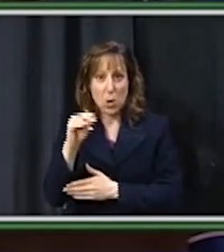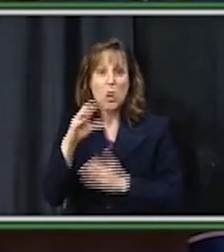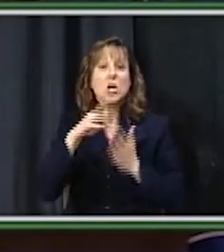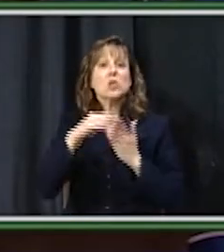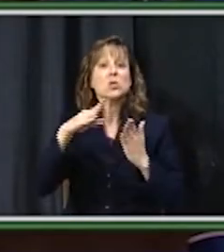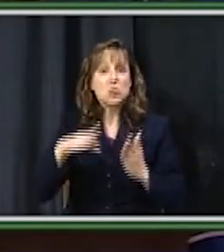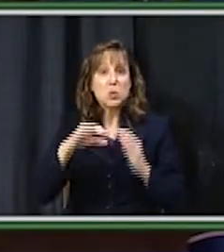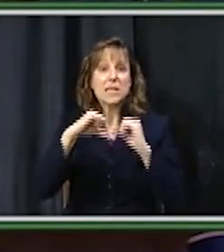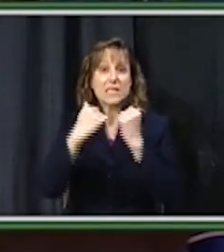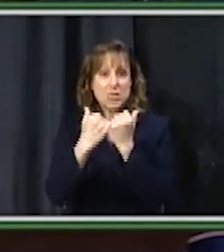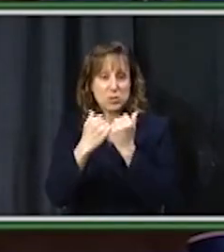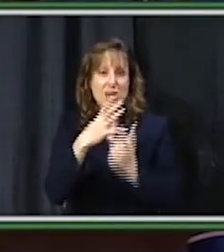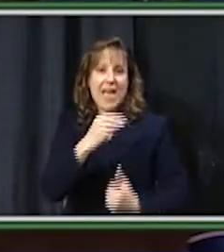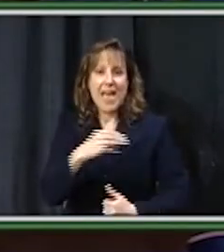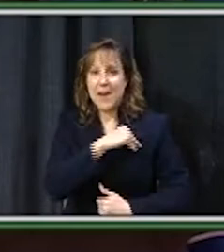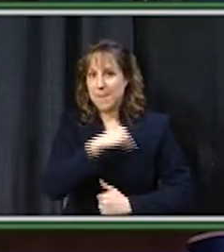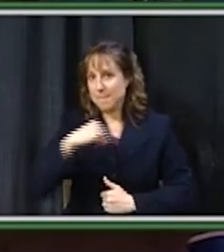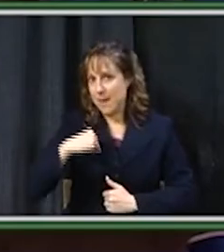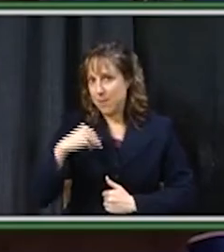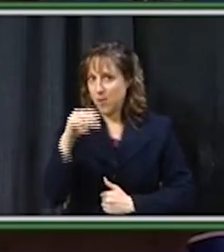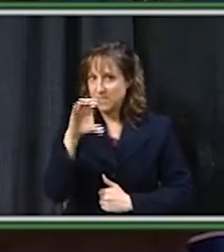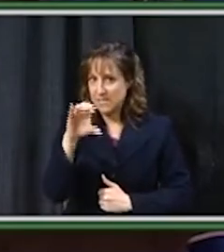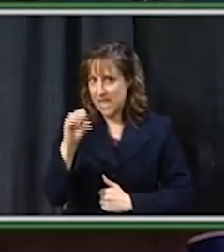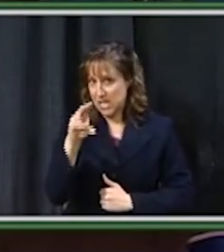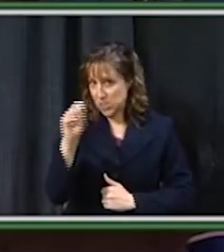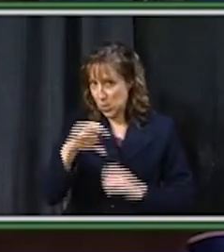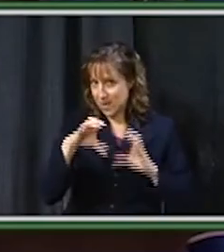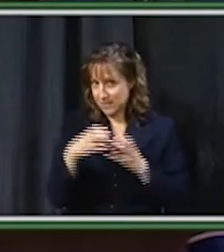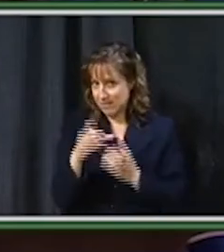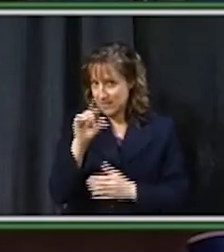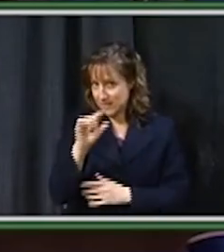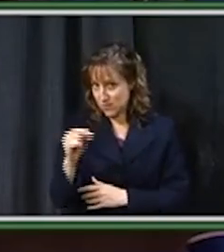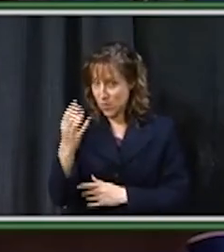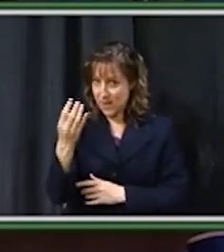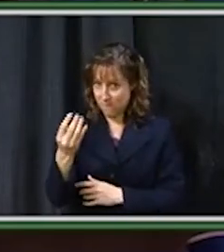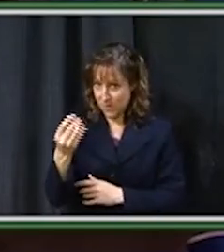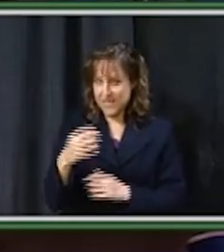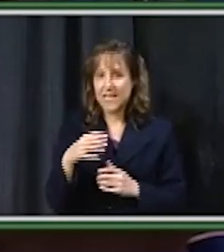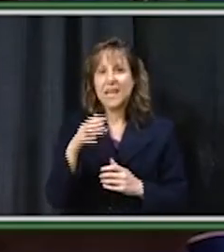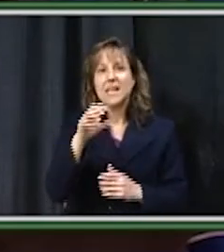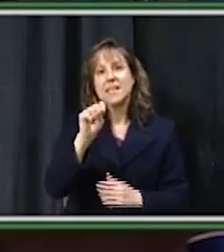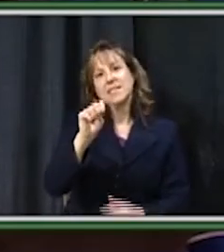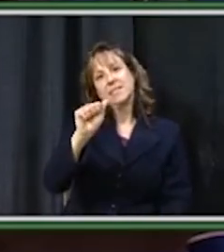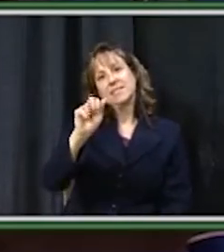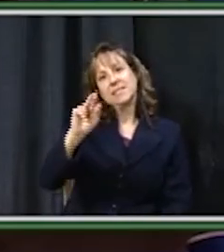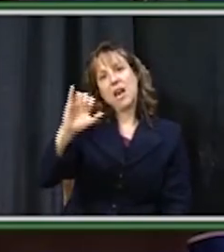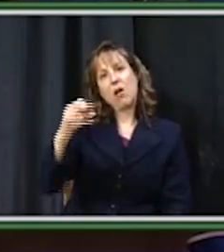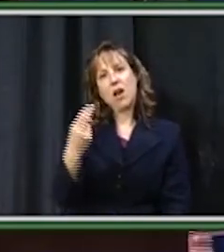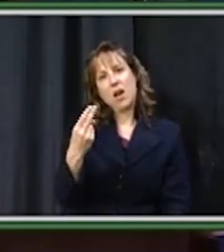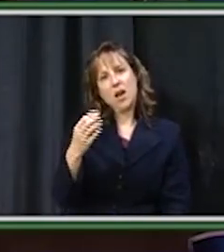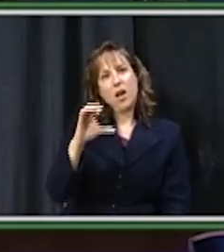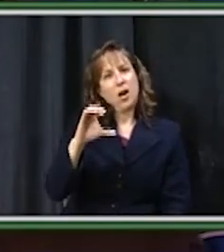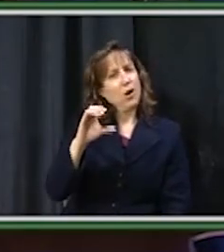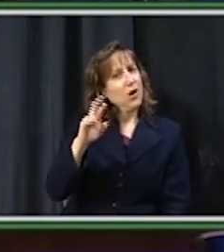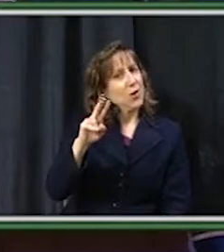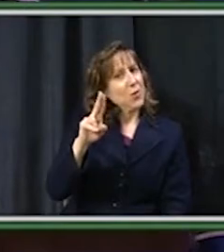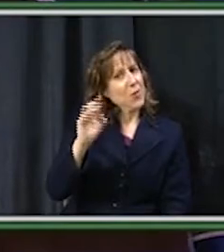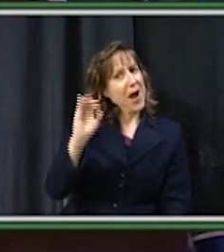Association and member of the Sacramento State Class of 2014, Sarah Crouch.